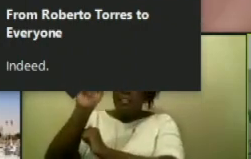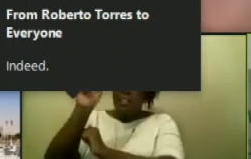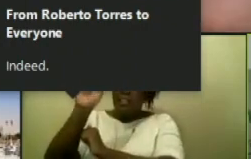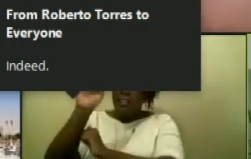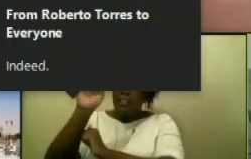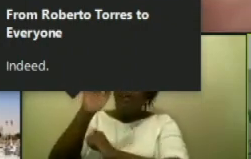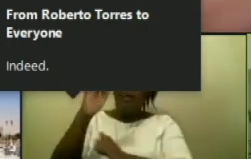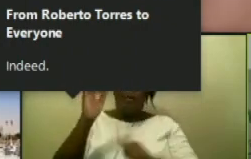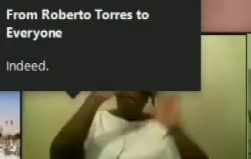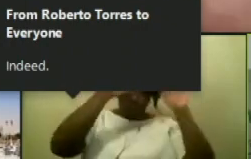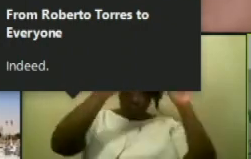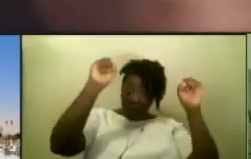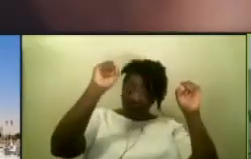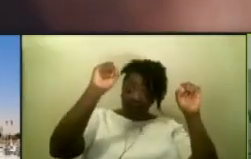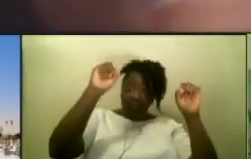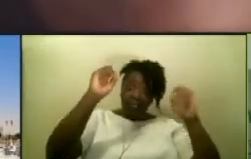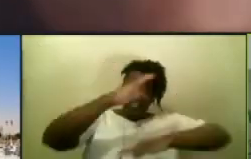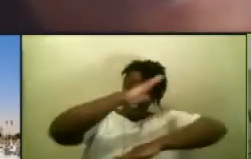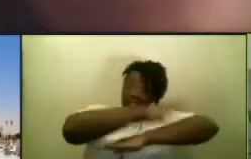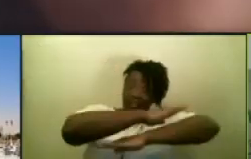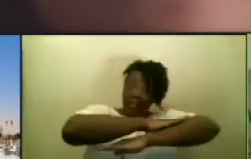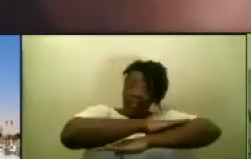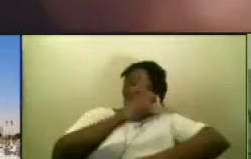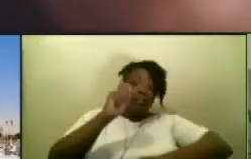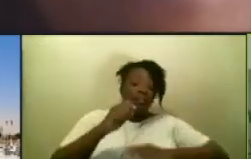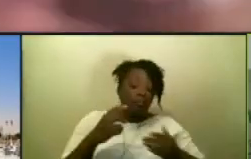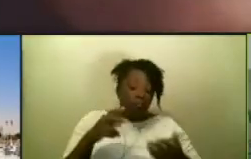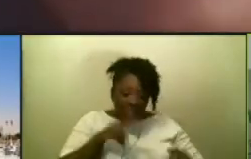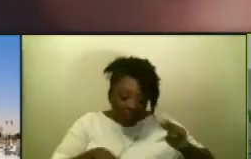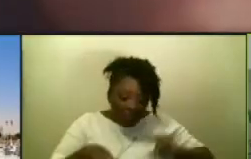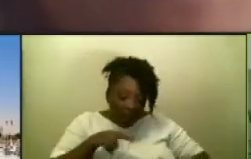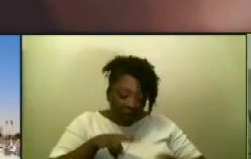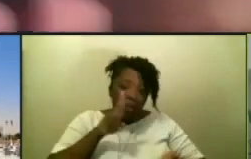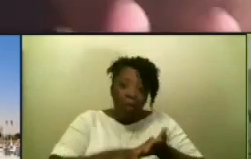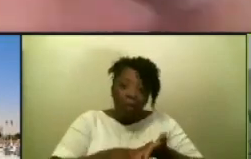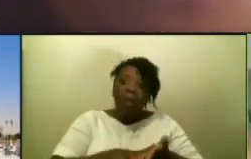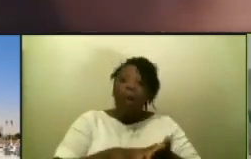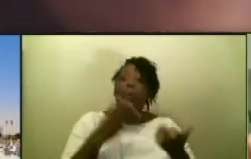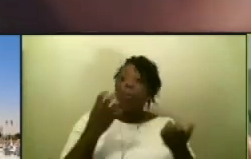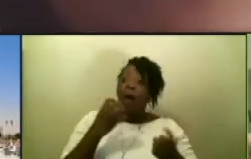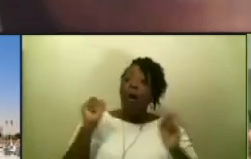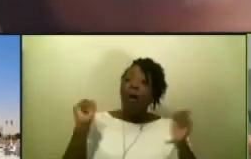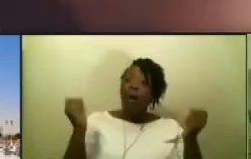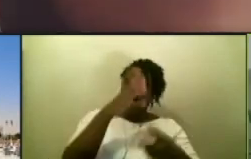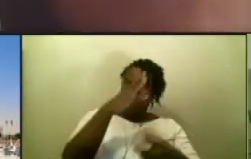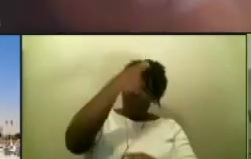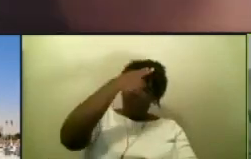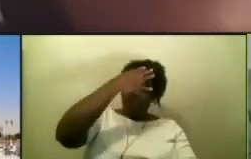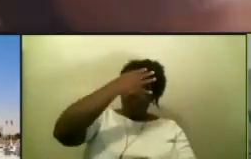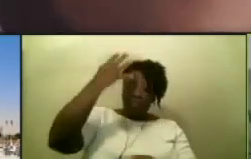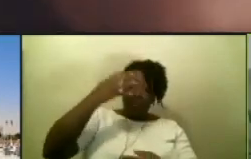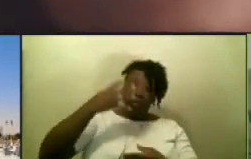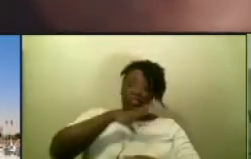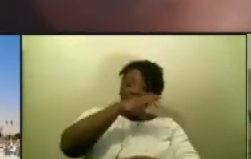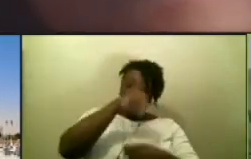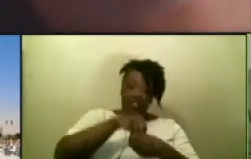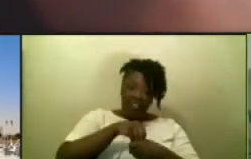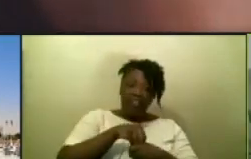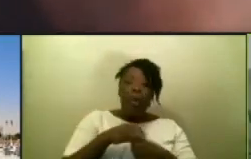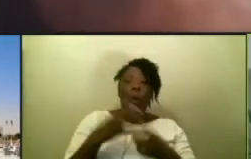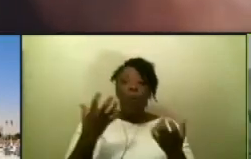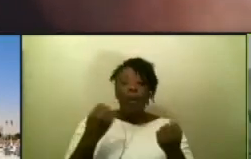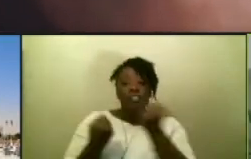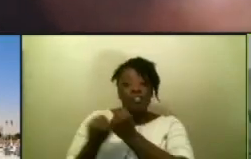desk. Because we want to make sure that all immigrants are covered in any relief package, because we're all in this together and we all have to be supported